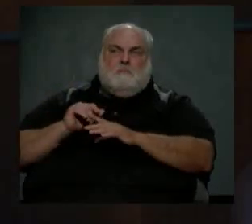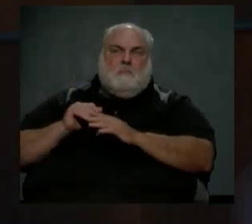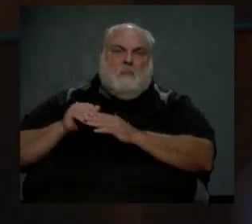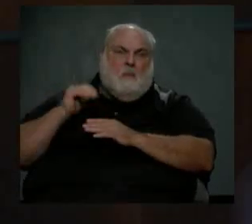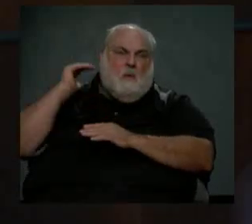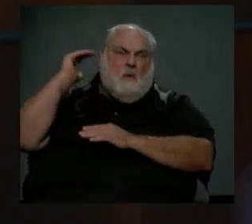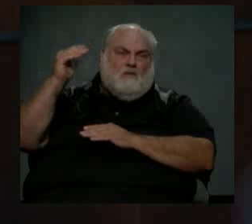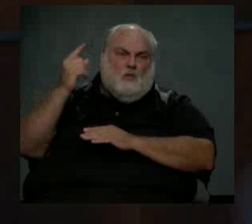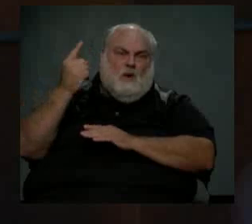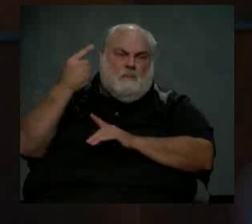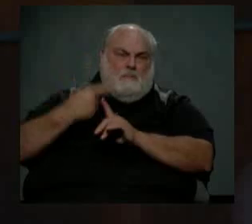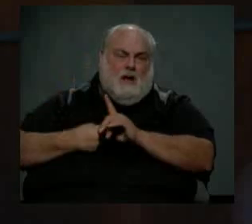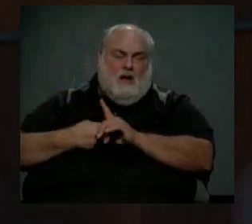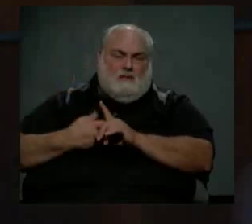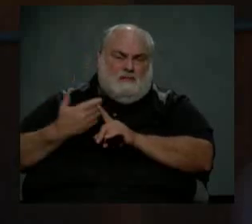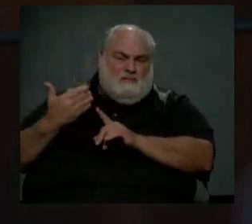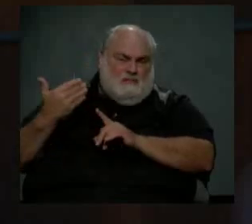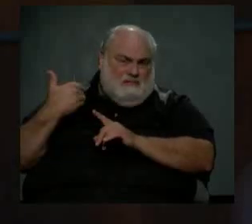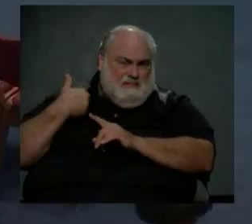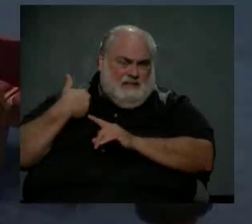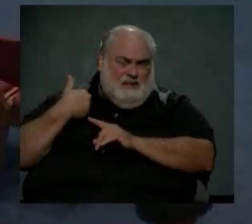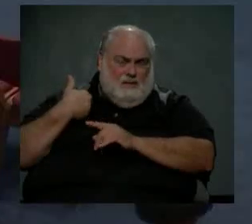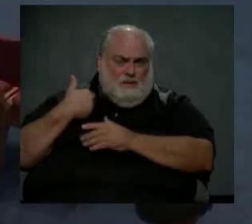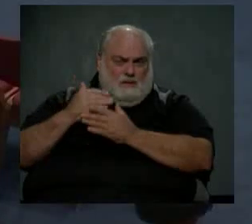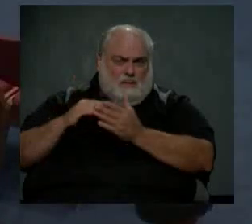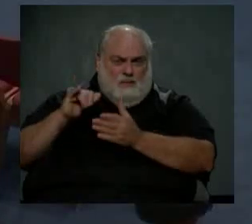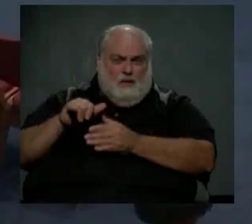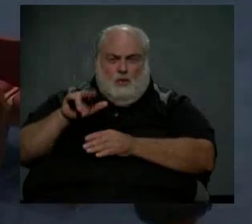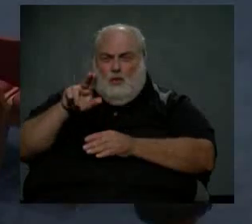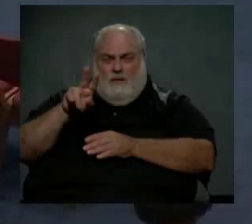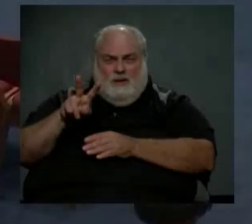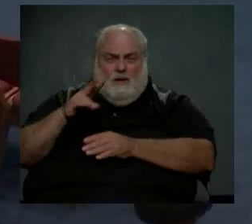like to know where we are on some of these homes.